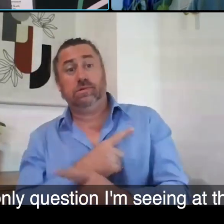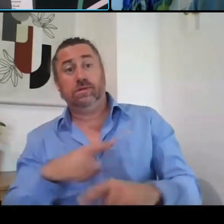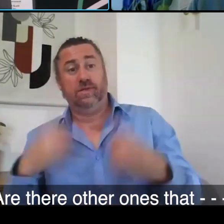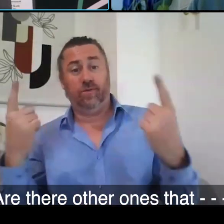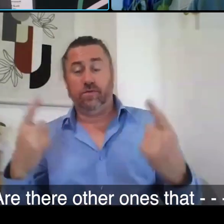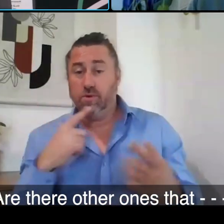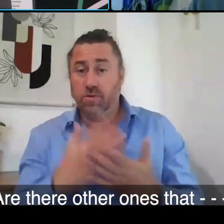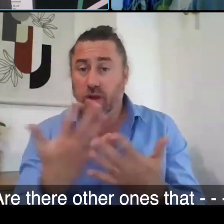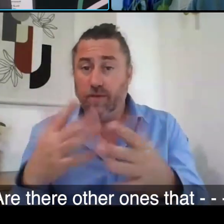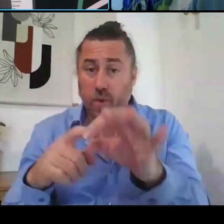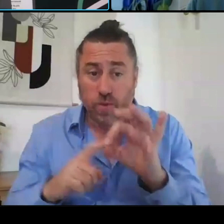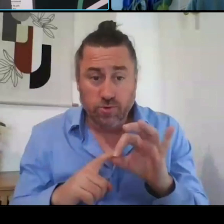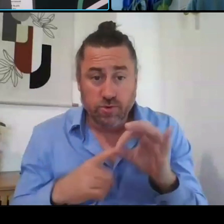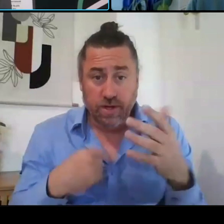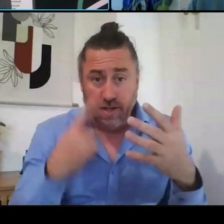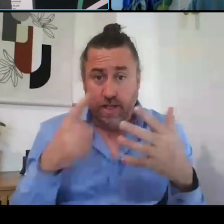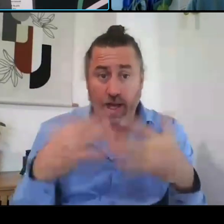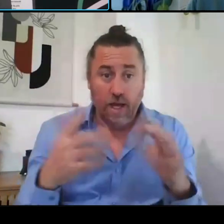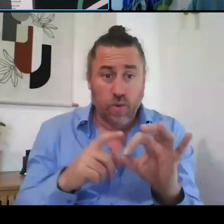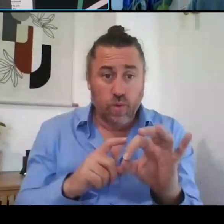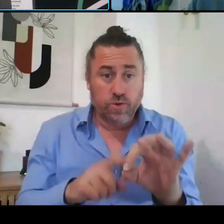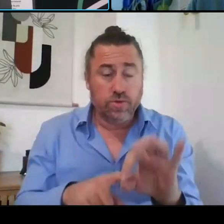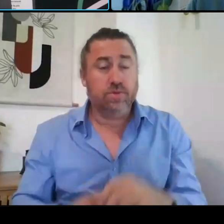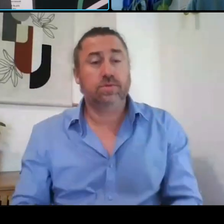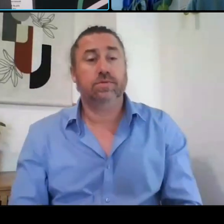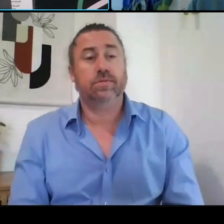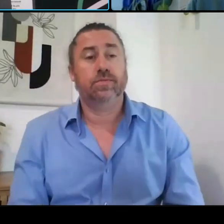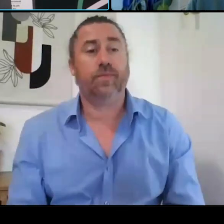seeing at the moment. There are other ones that. Yeah.